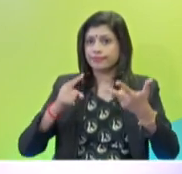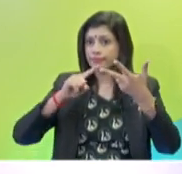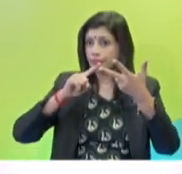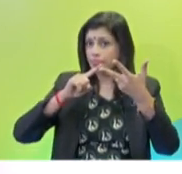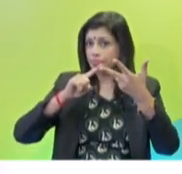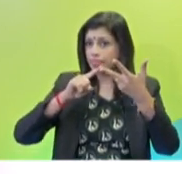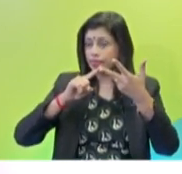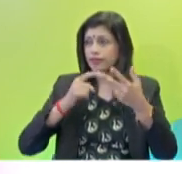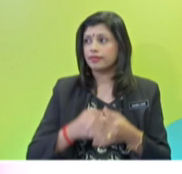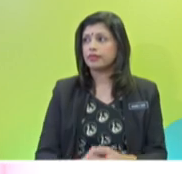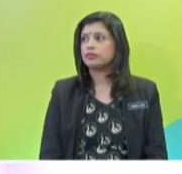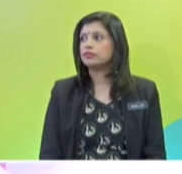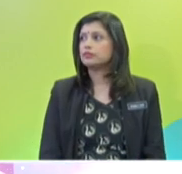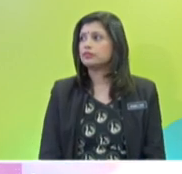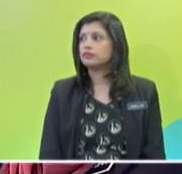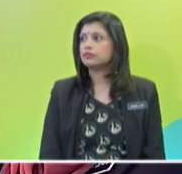Amir.